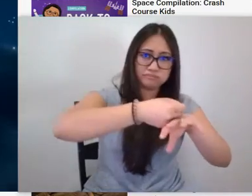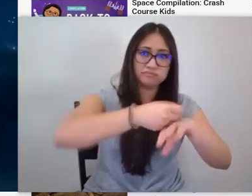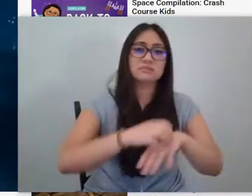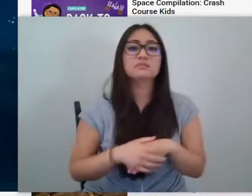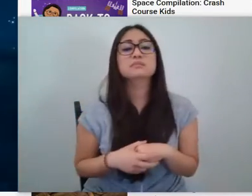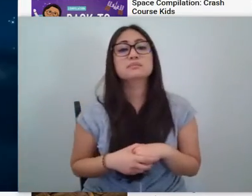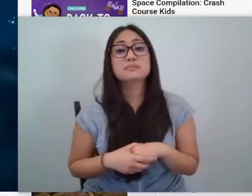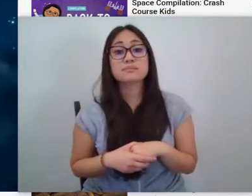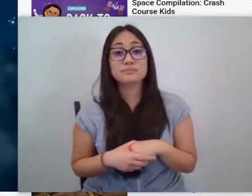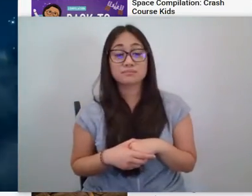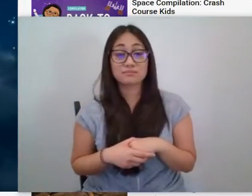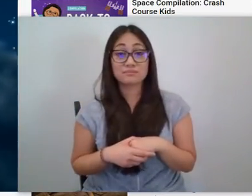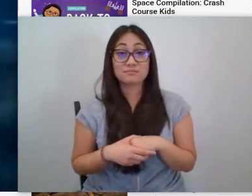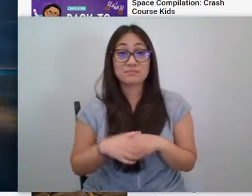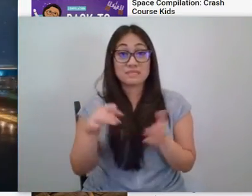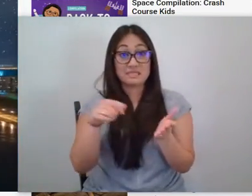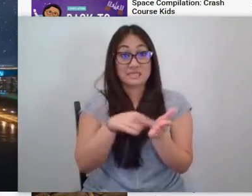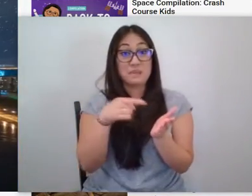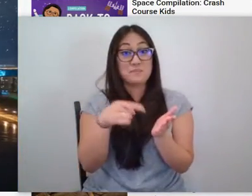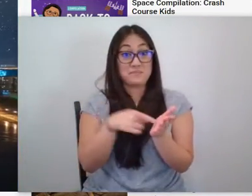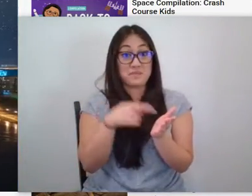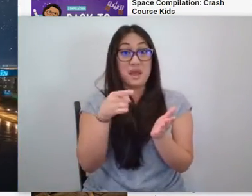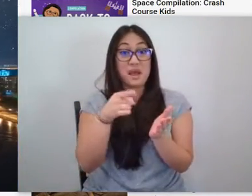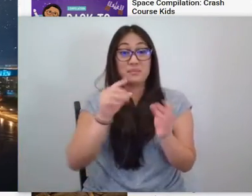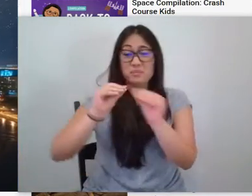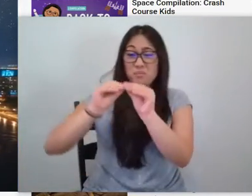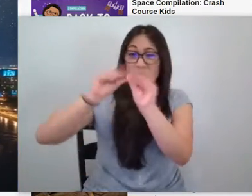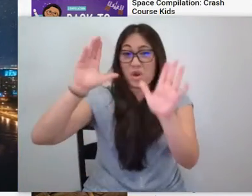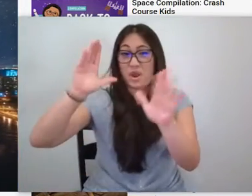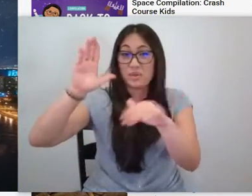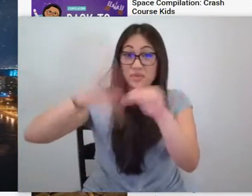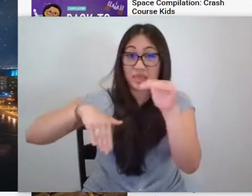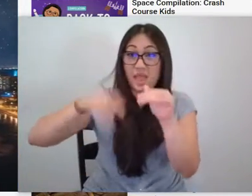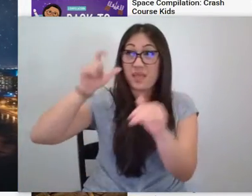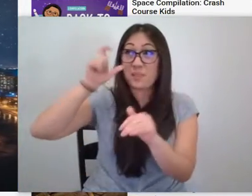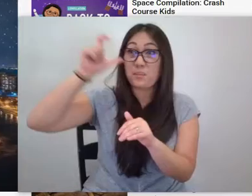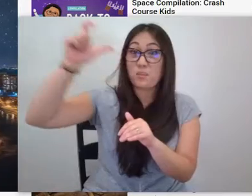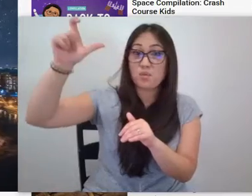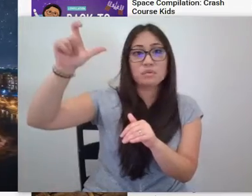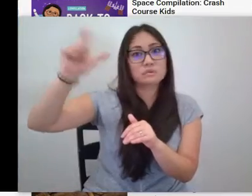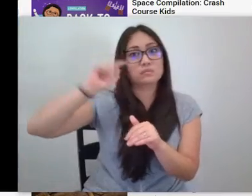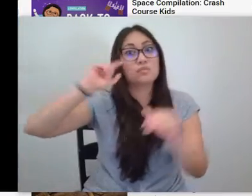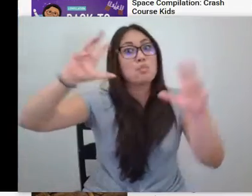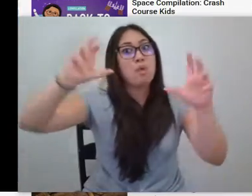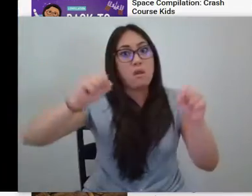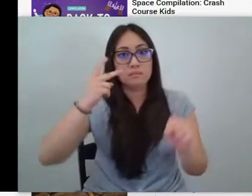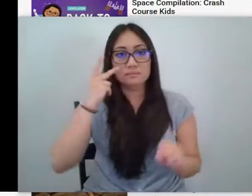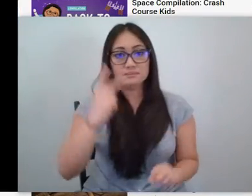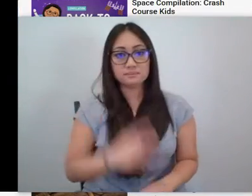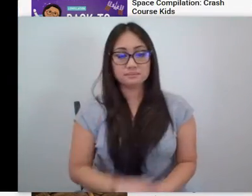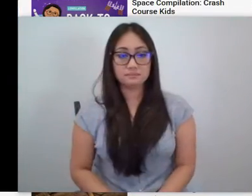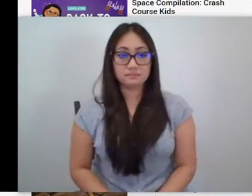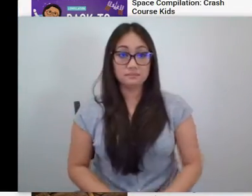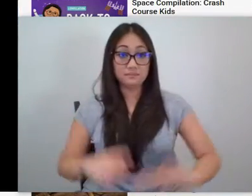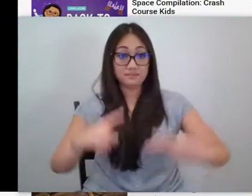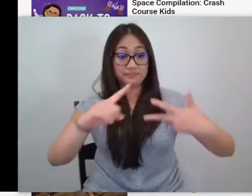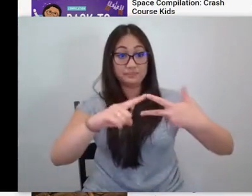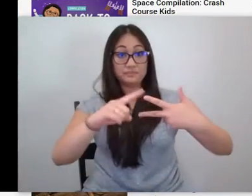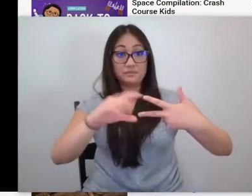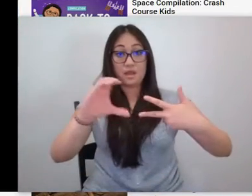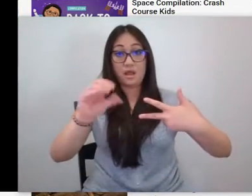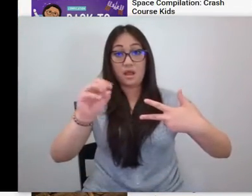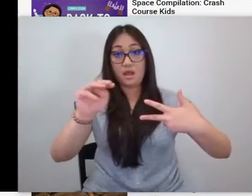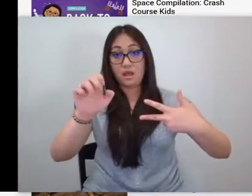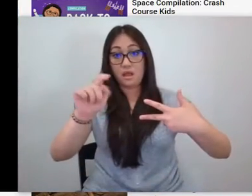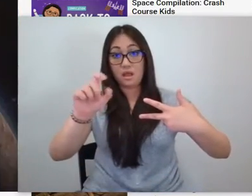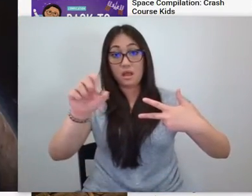than a full moon when they fell. That would be an incredible sight to see. Comets are another kind of